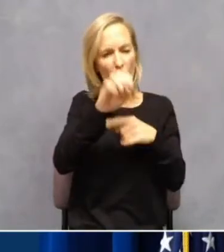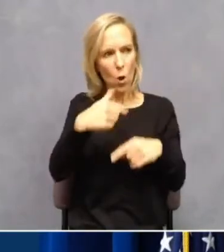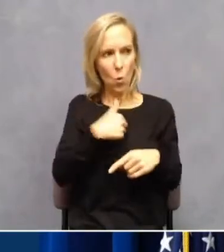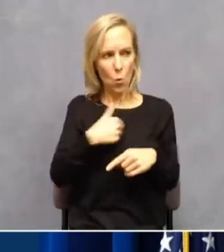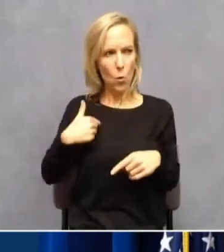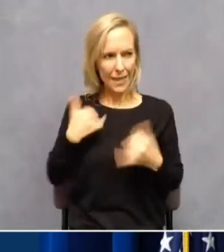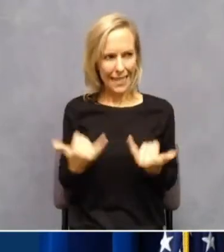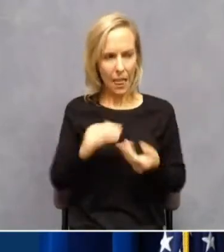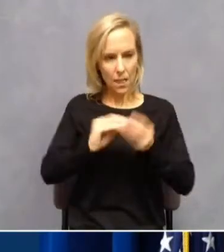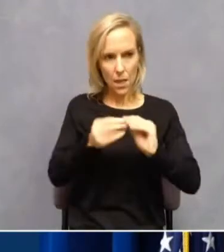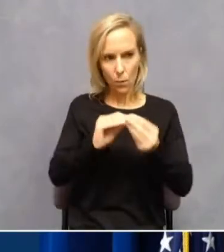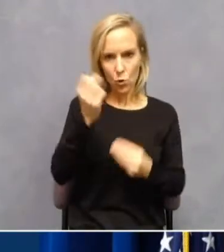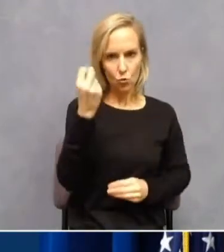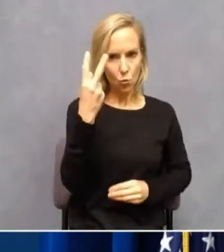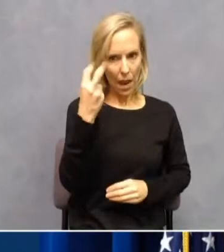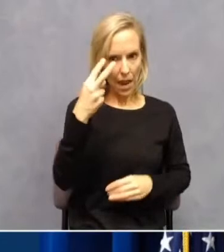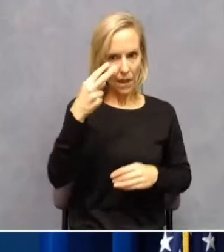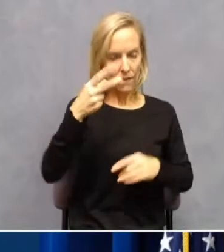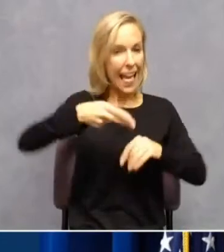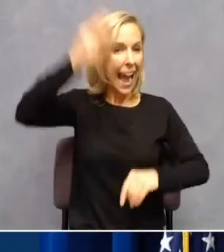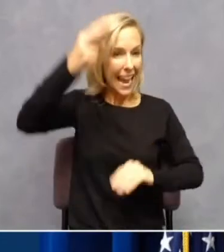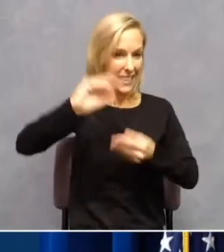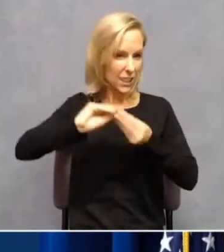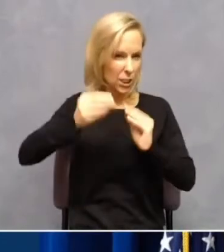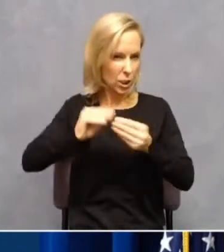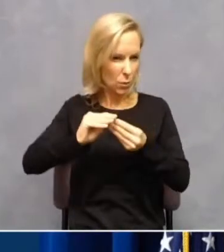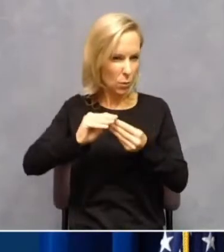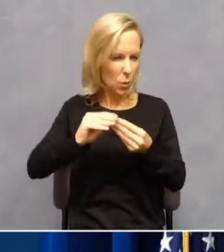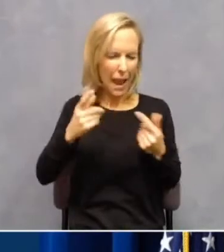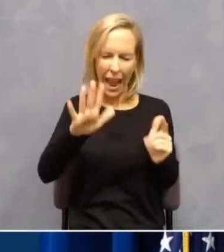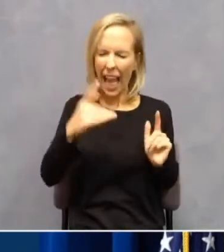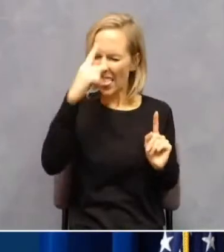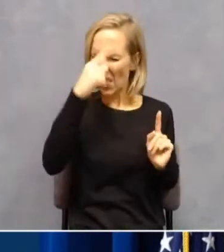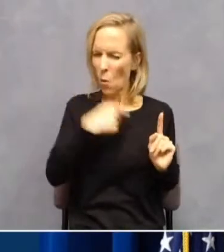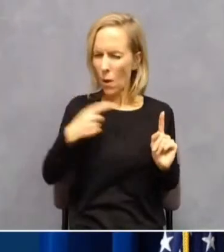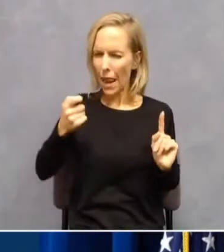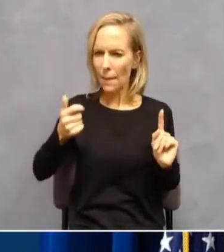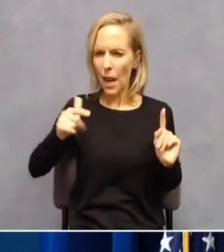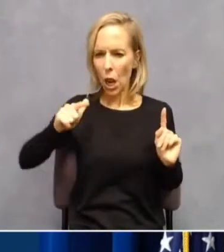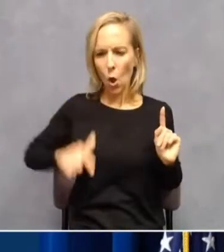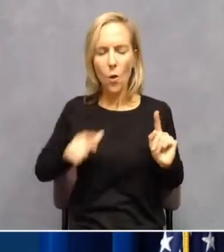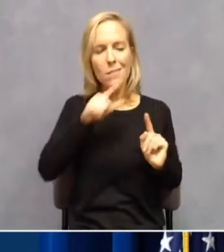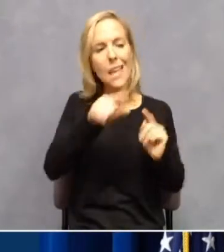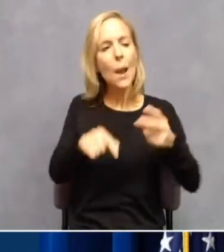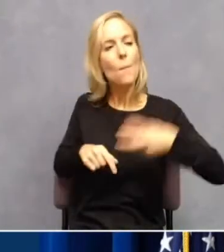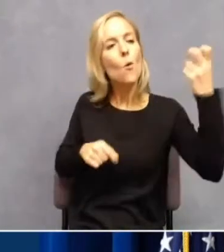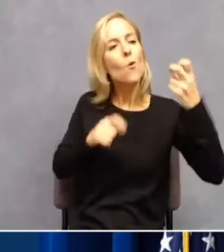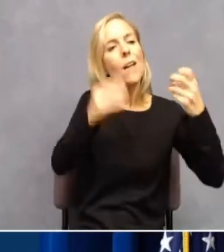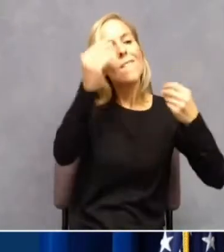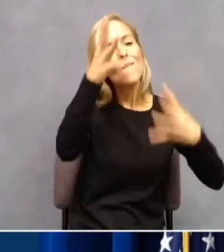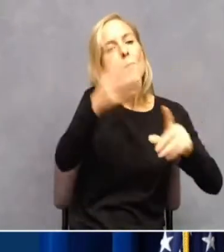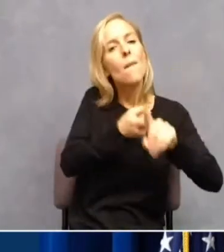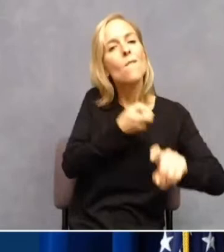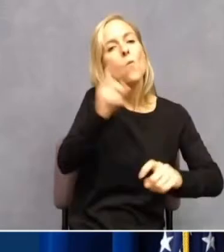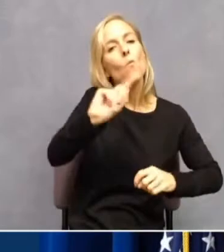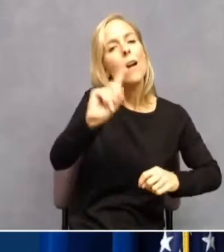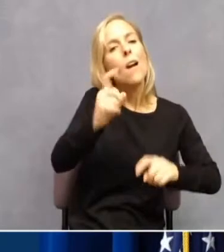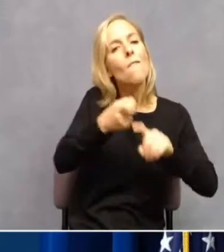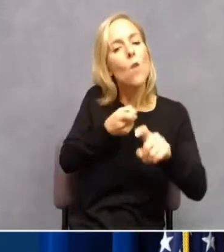country. In the highest, I actually think we're a little bit lower than that because they pull their information from our